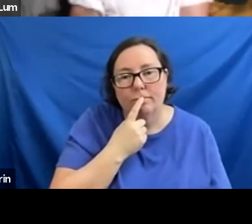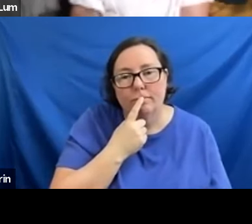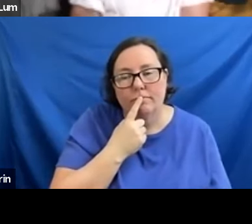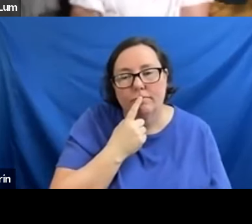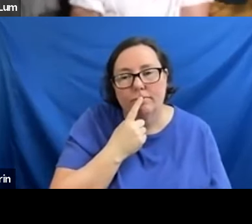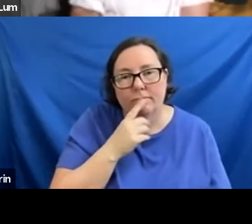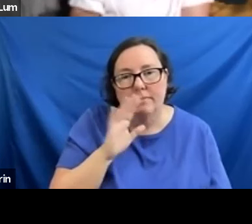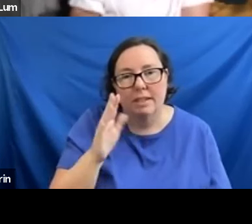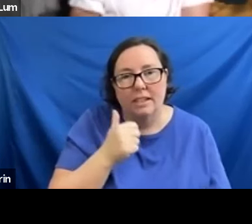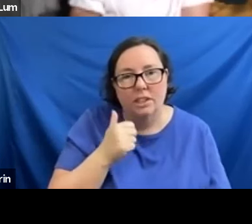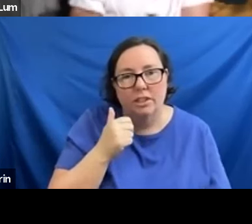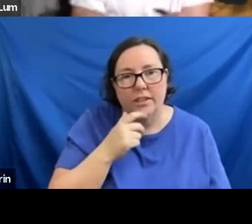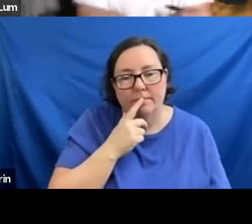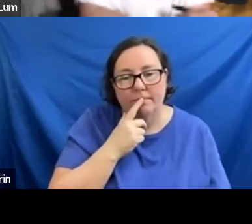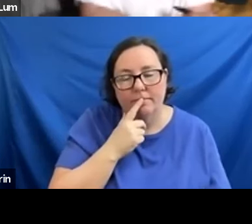Hi, sorry.